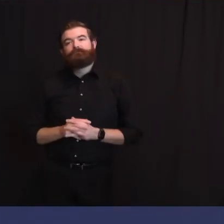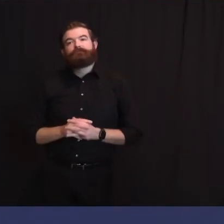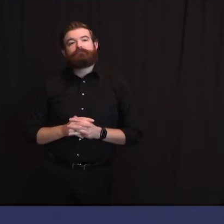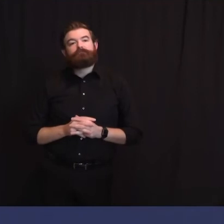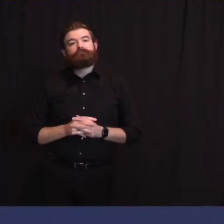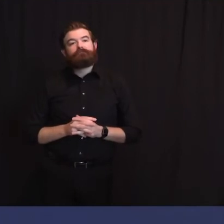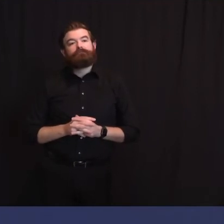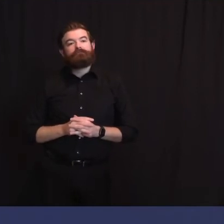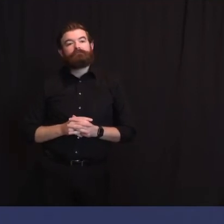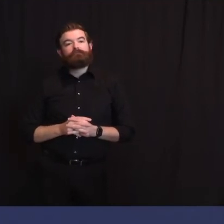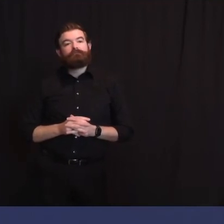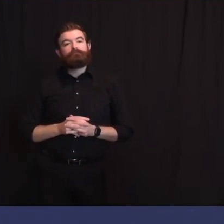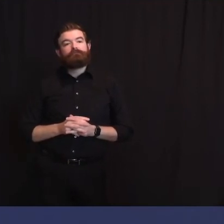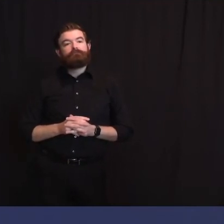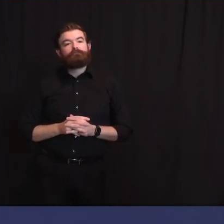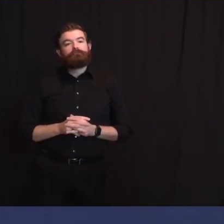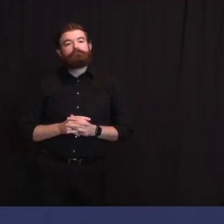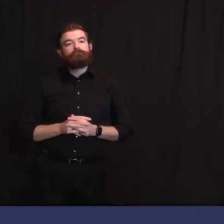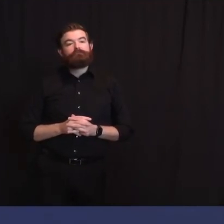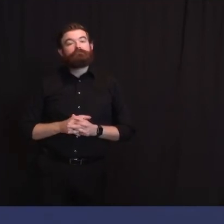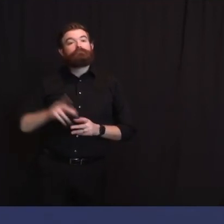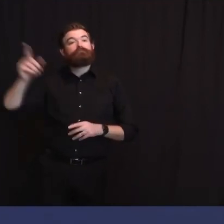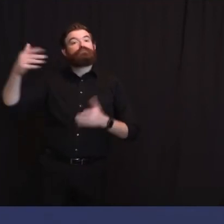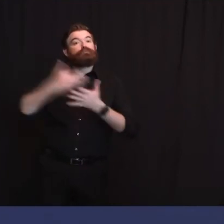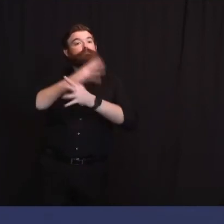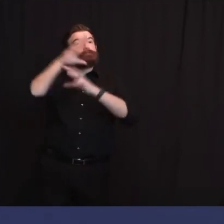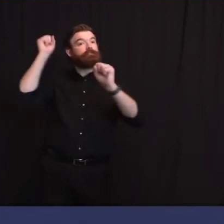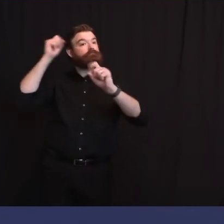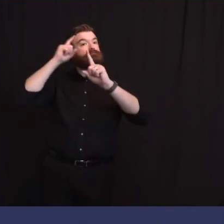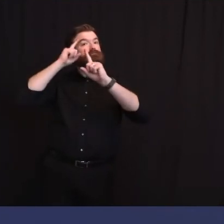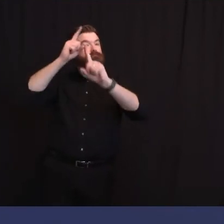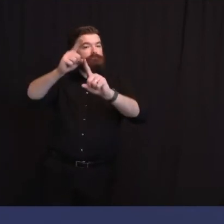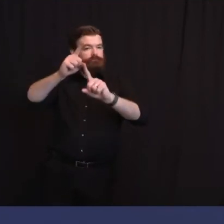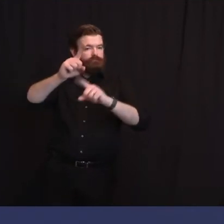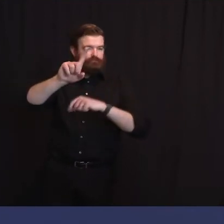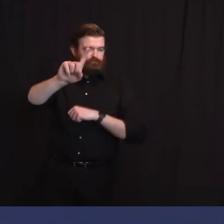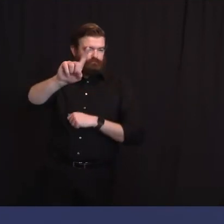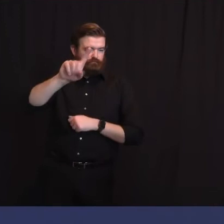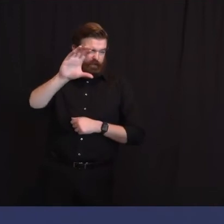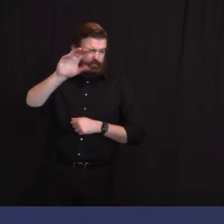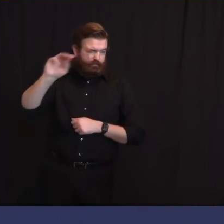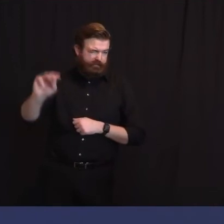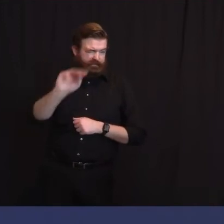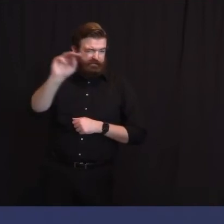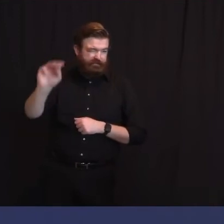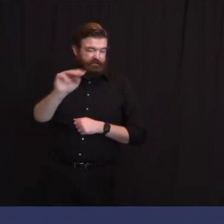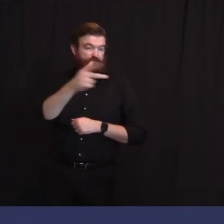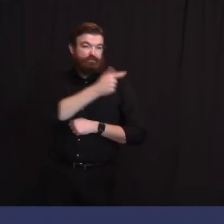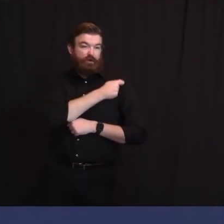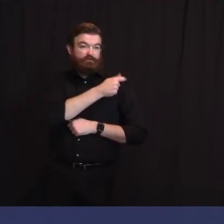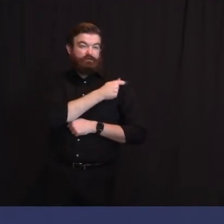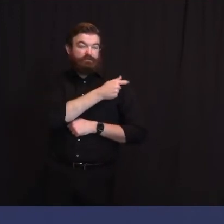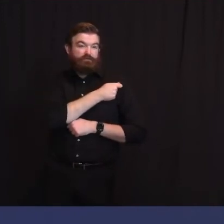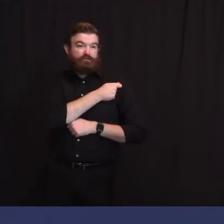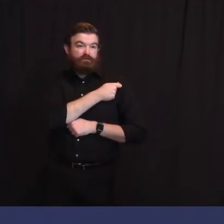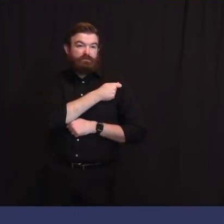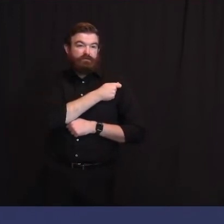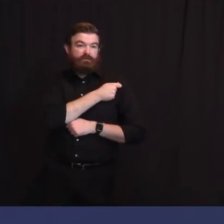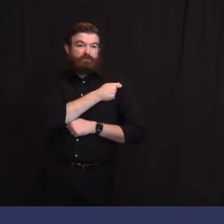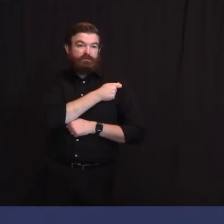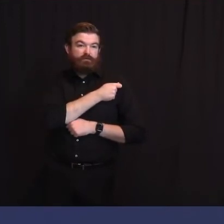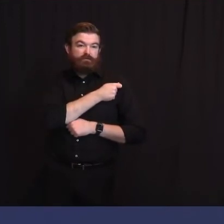million vaccinations in 100 days is still within the realm of possibility. We had talked about 4.7 million